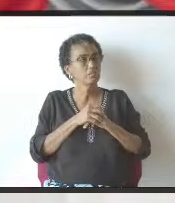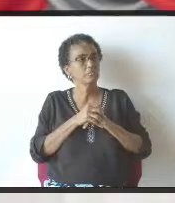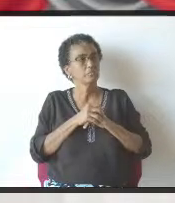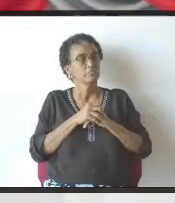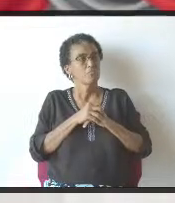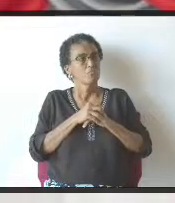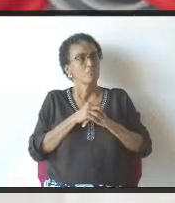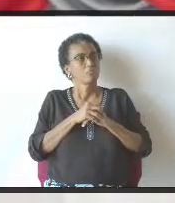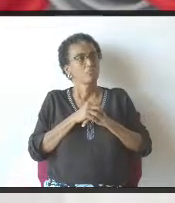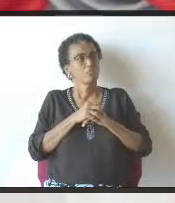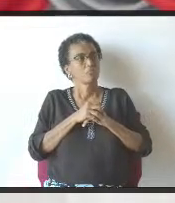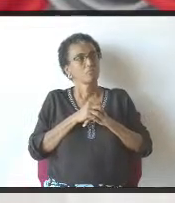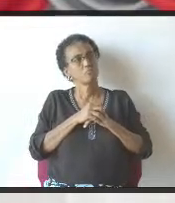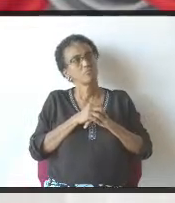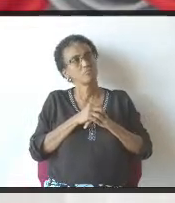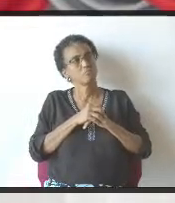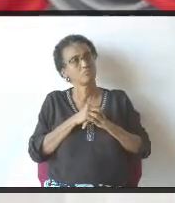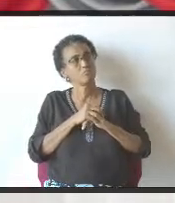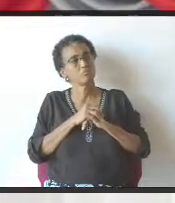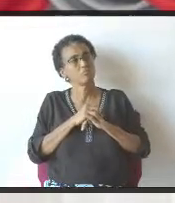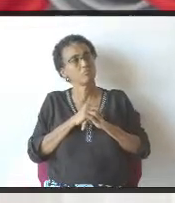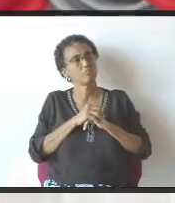bit, all right?